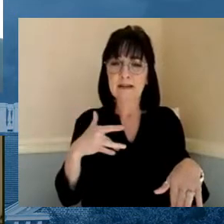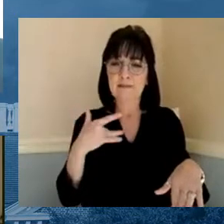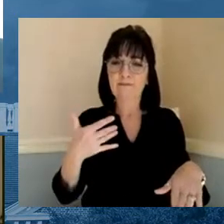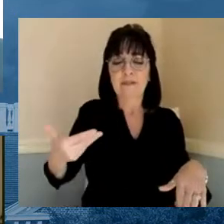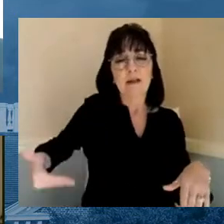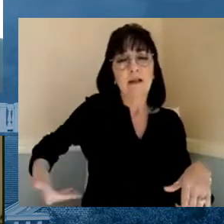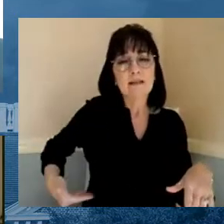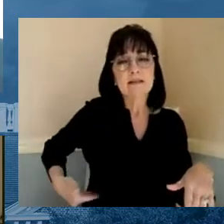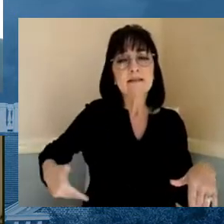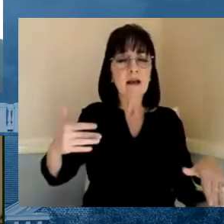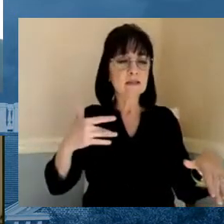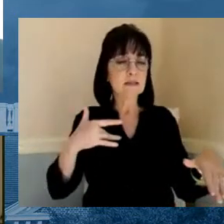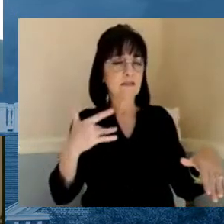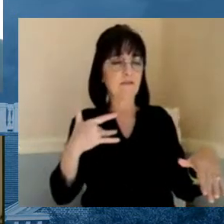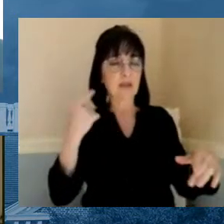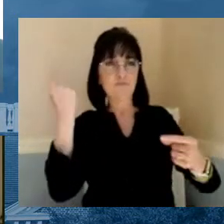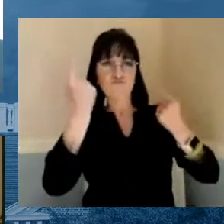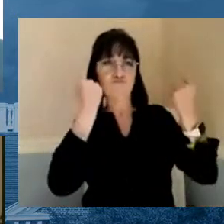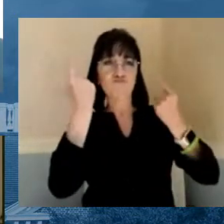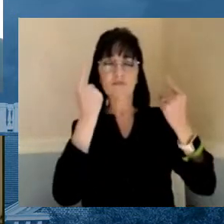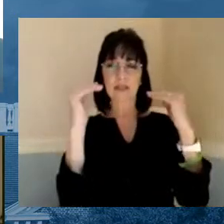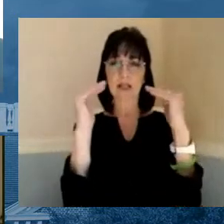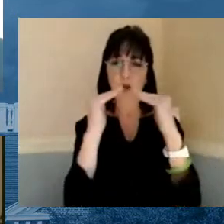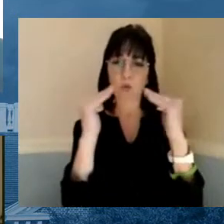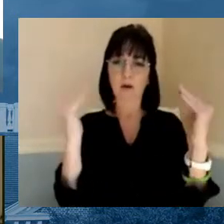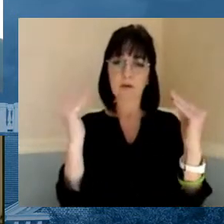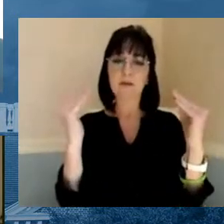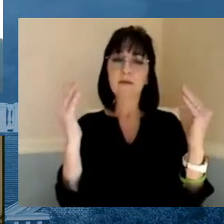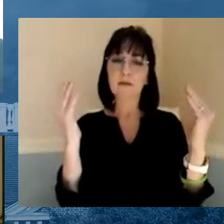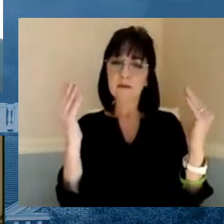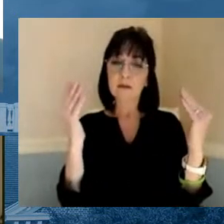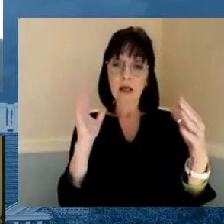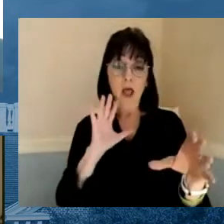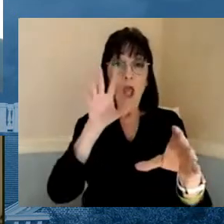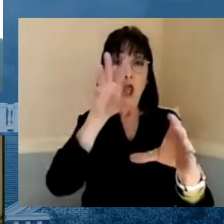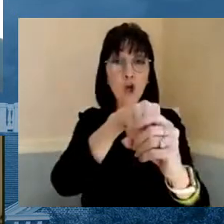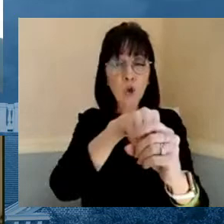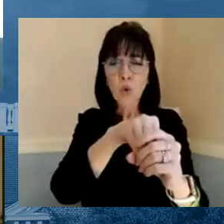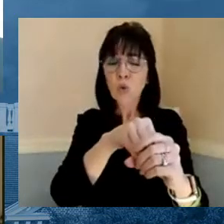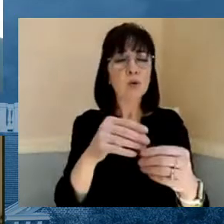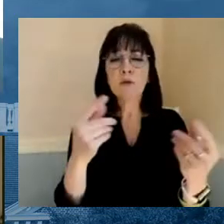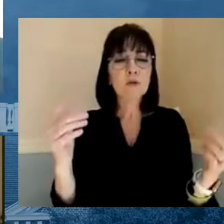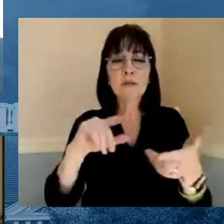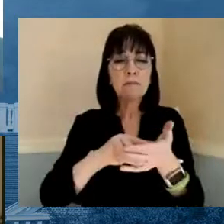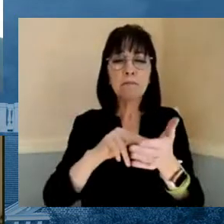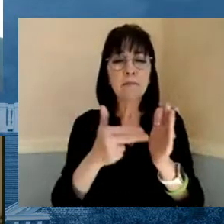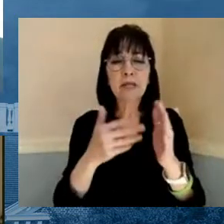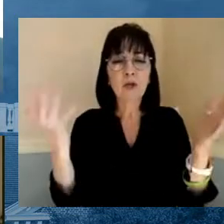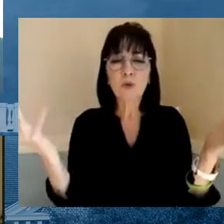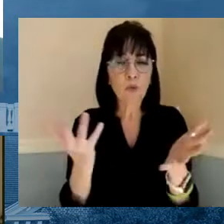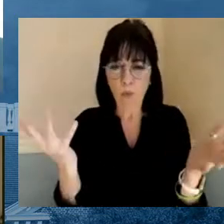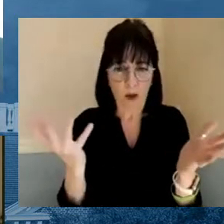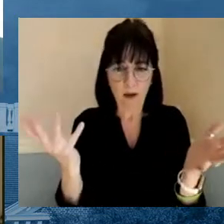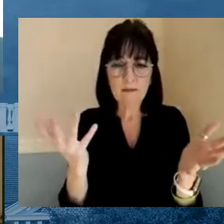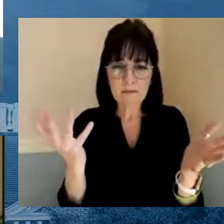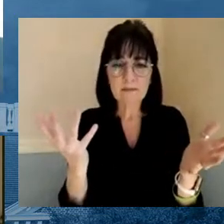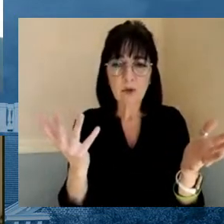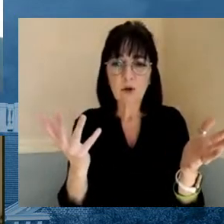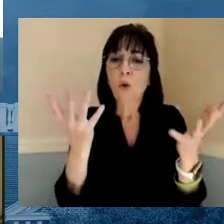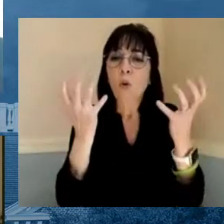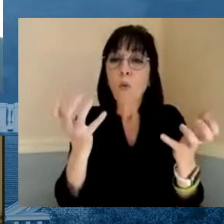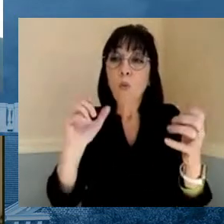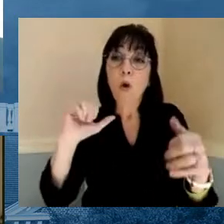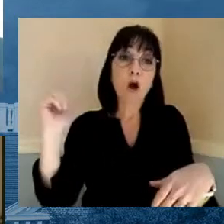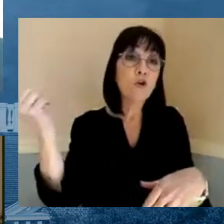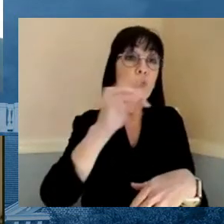that what inclusion really means and how to do it successfully so that everyone benefits. Our